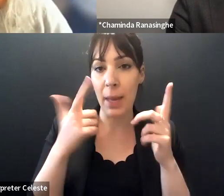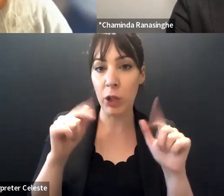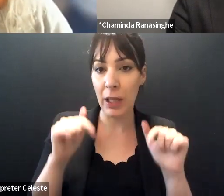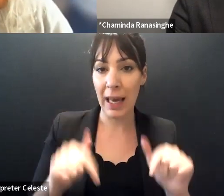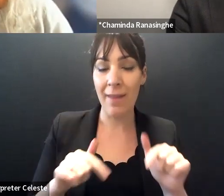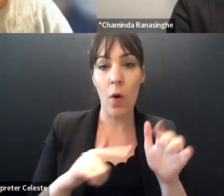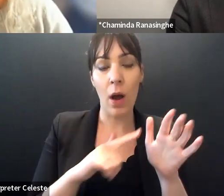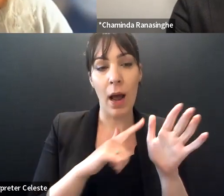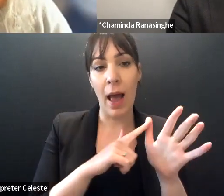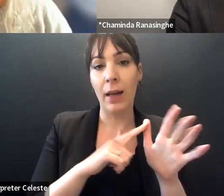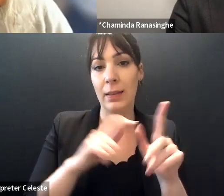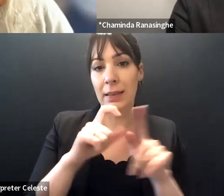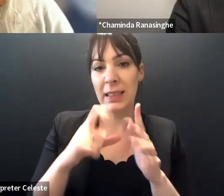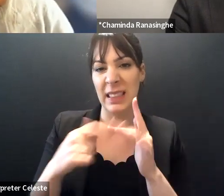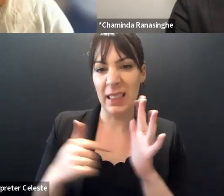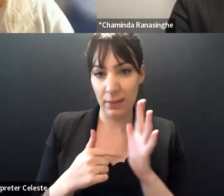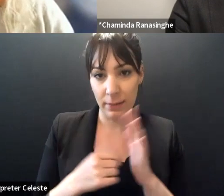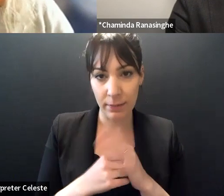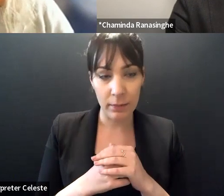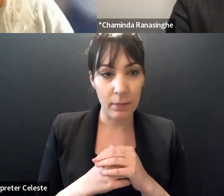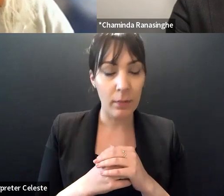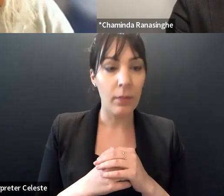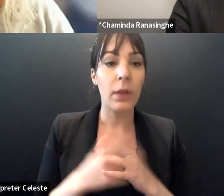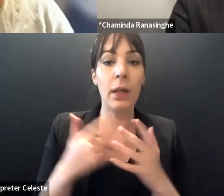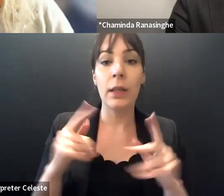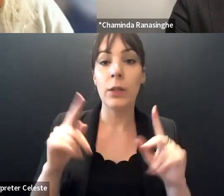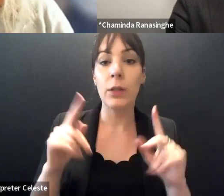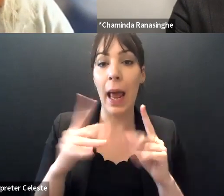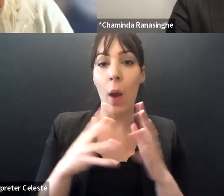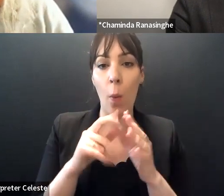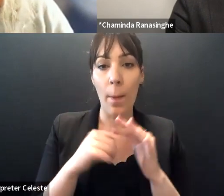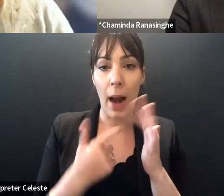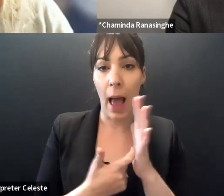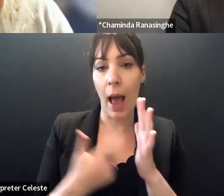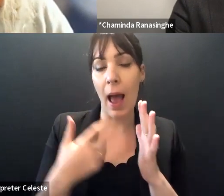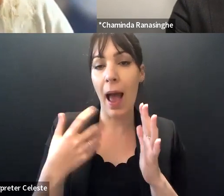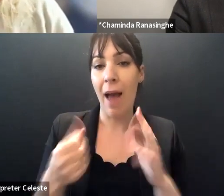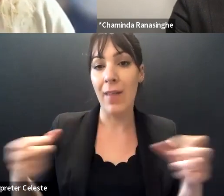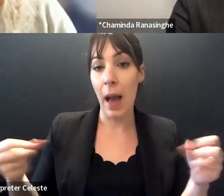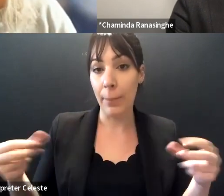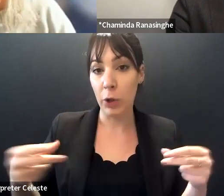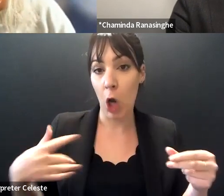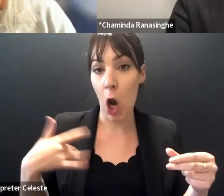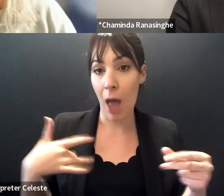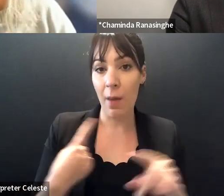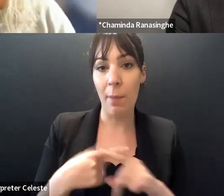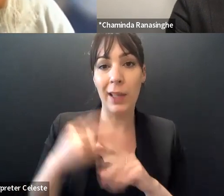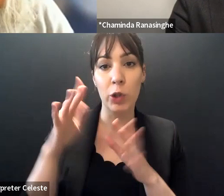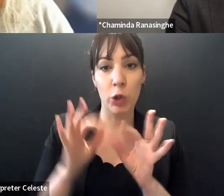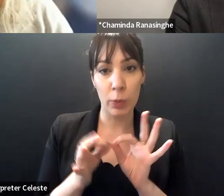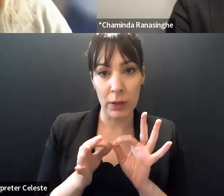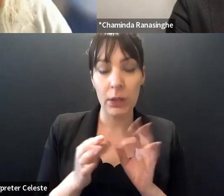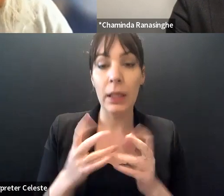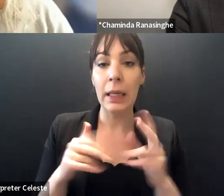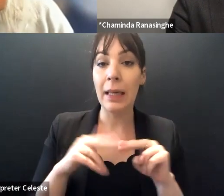Training, ADCET for short. The webinar today is live captioned and also Auslan interpreted. To activate